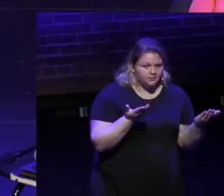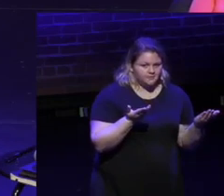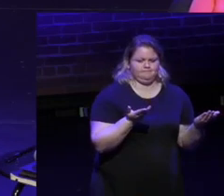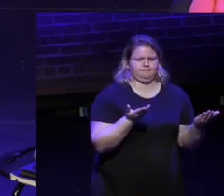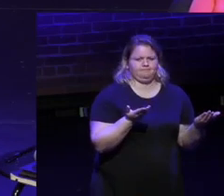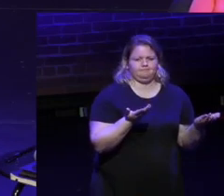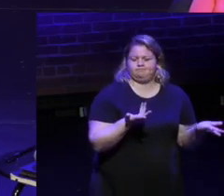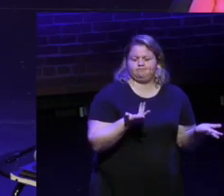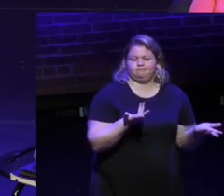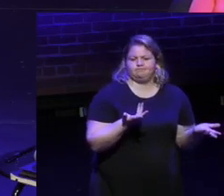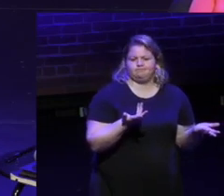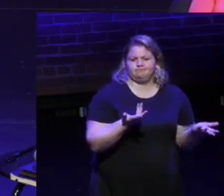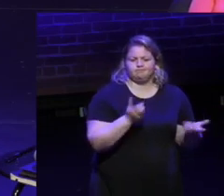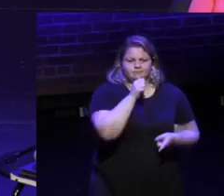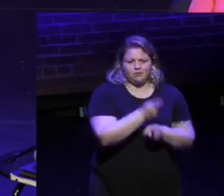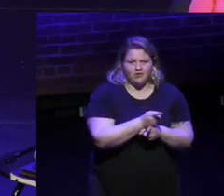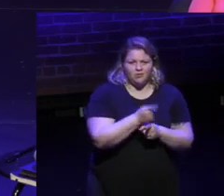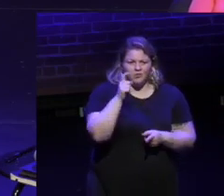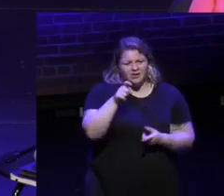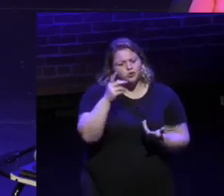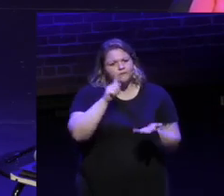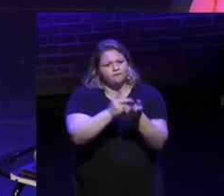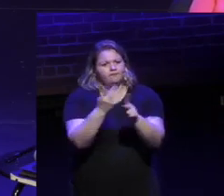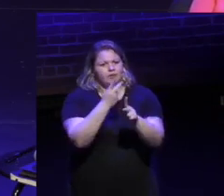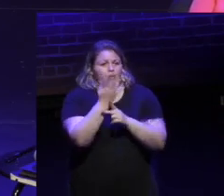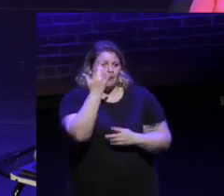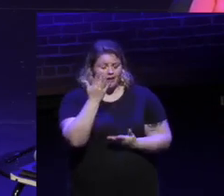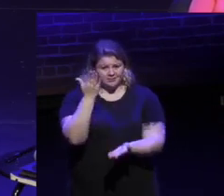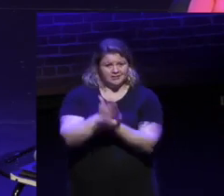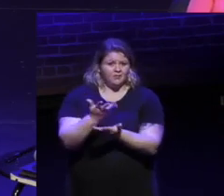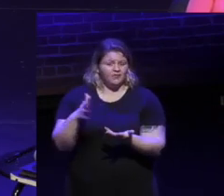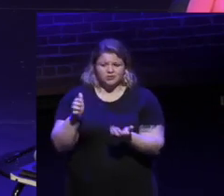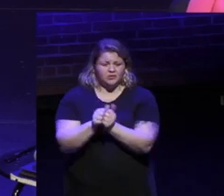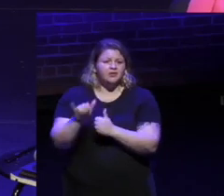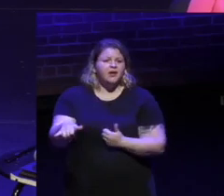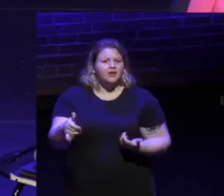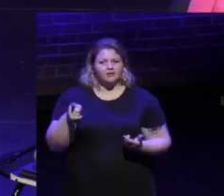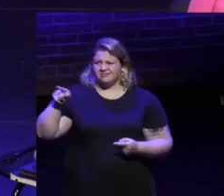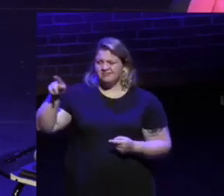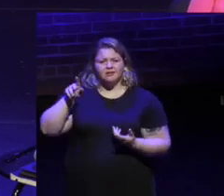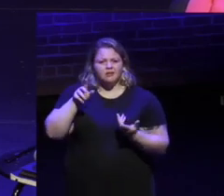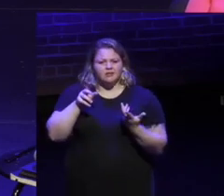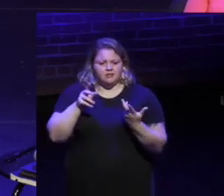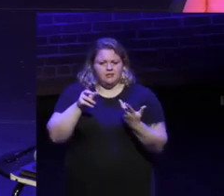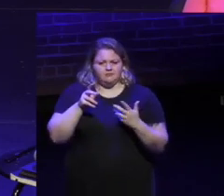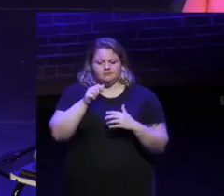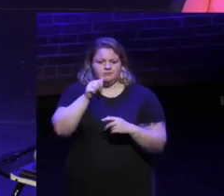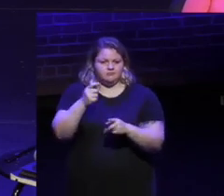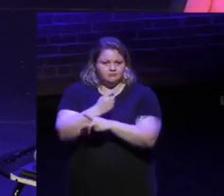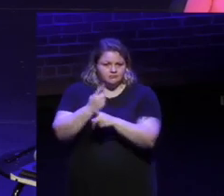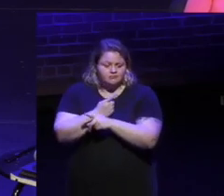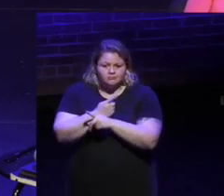to be looked into, that needs to be investigated, and it really needs to stop. Mass Cultural Council grants and other cash